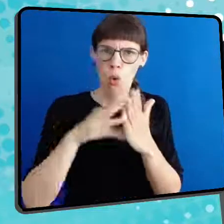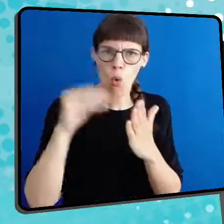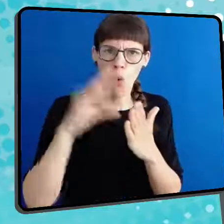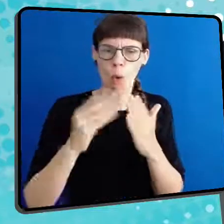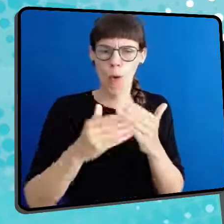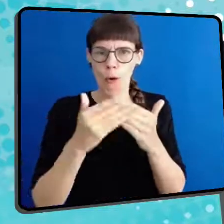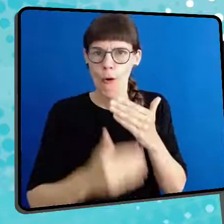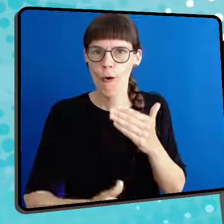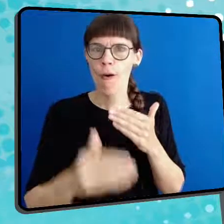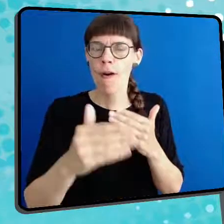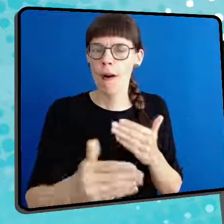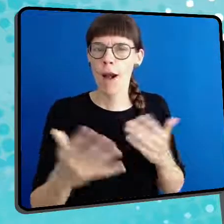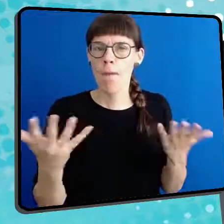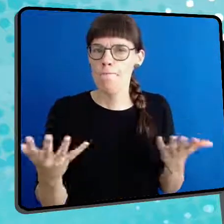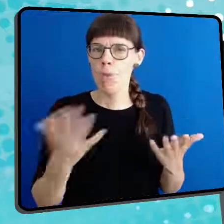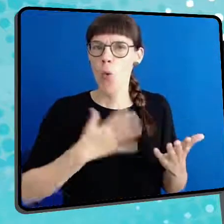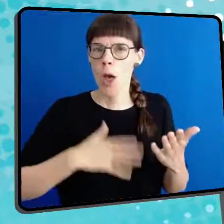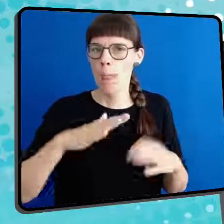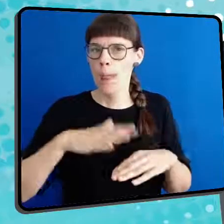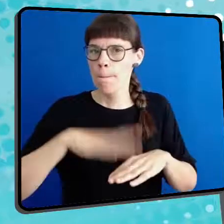you're looking to spend a bit more time on?